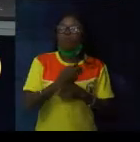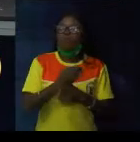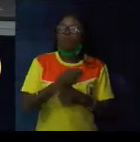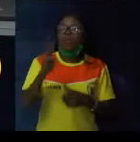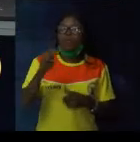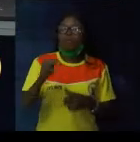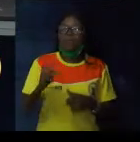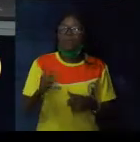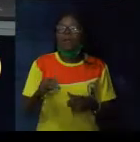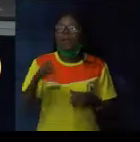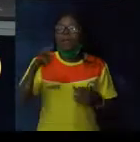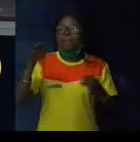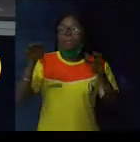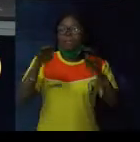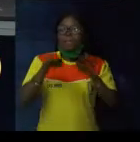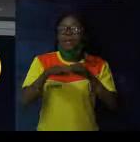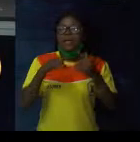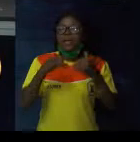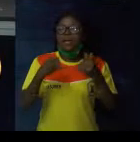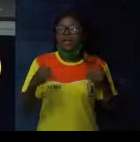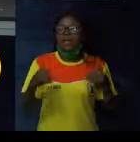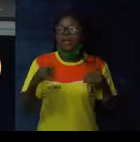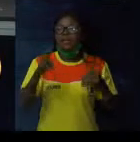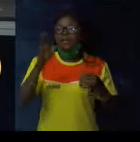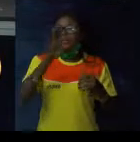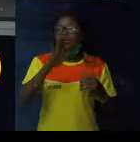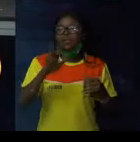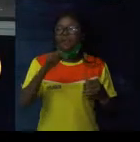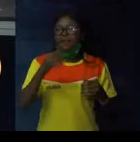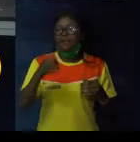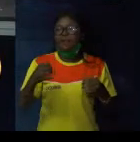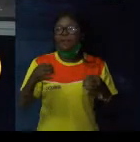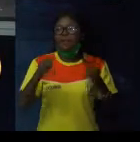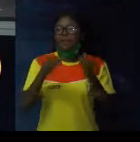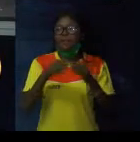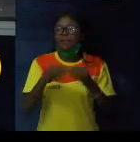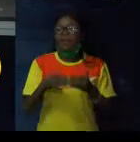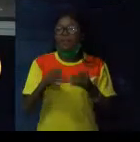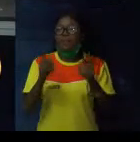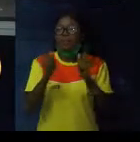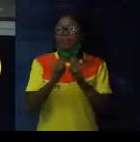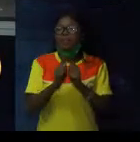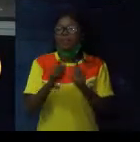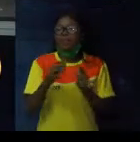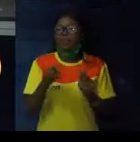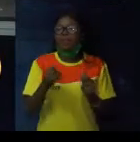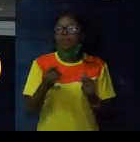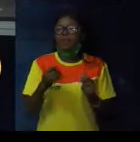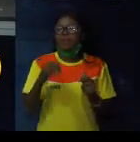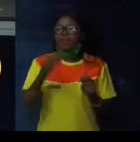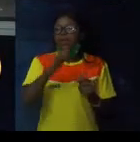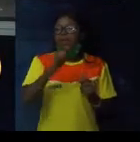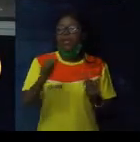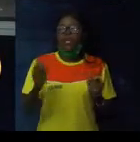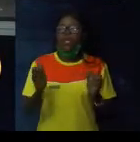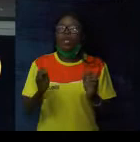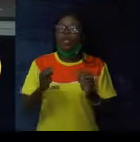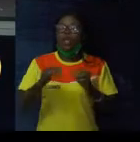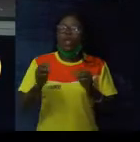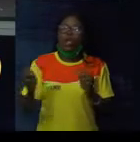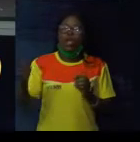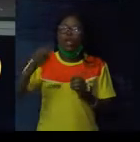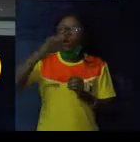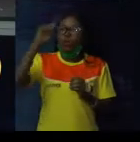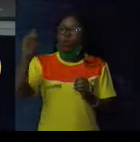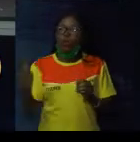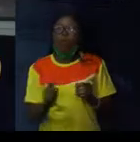Parallel lines never meet. Is that correct? A curve is not a line. A curve is not a line.